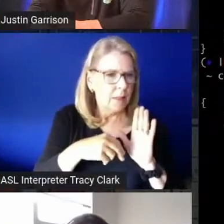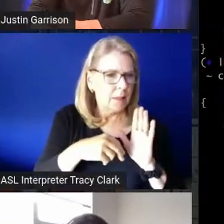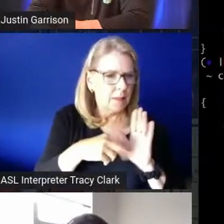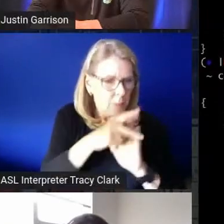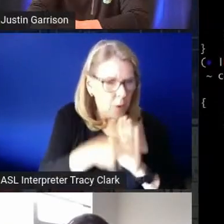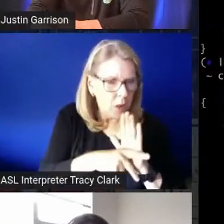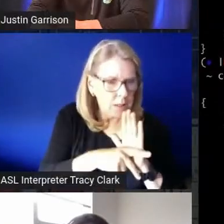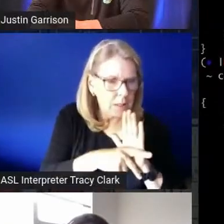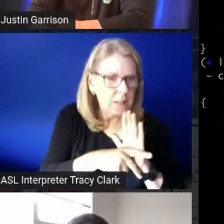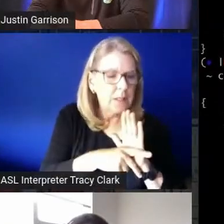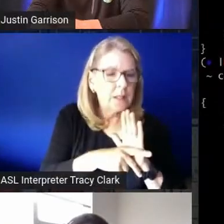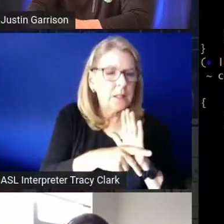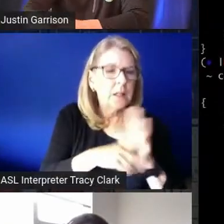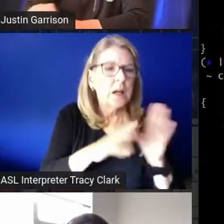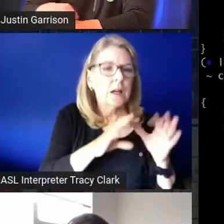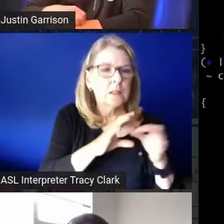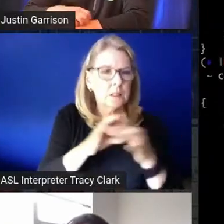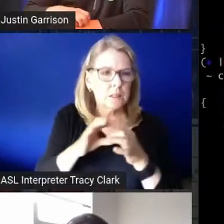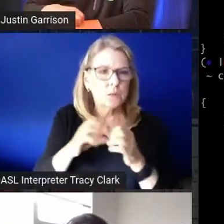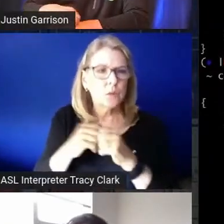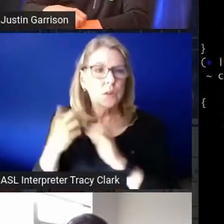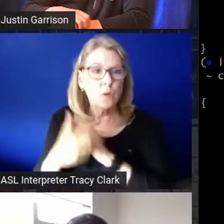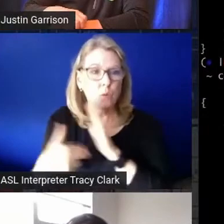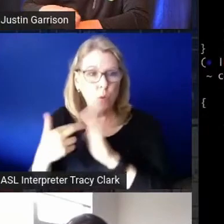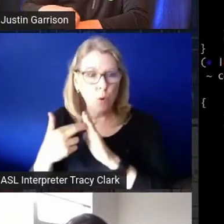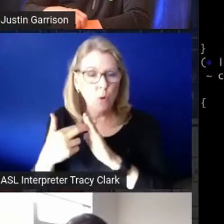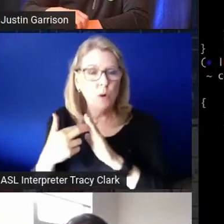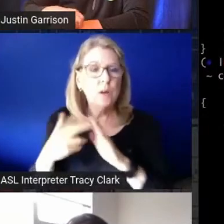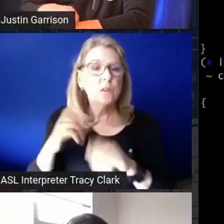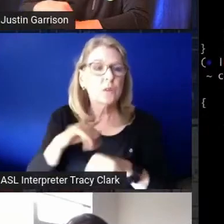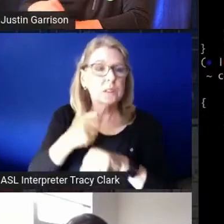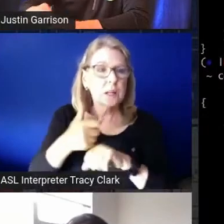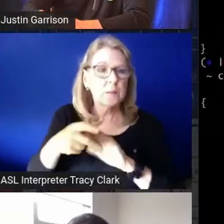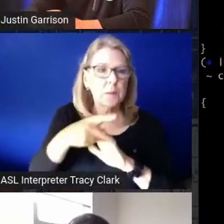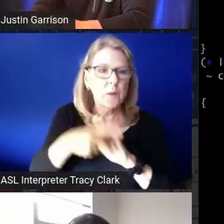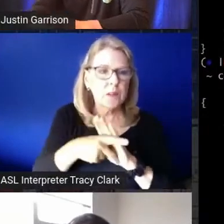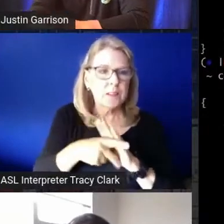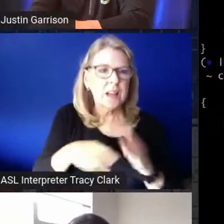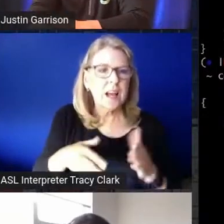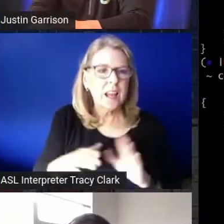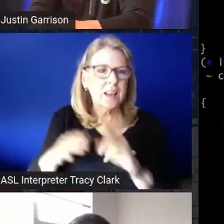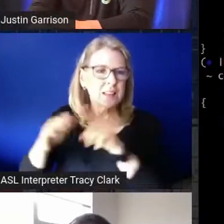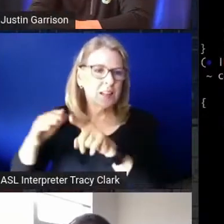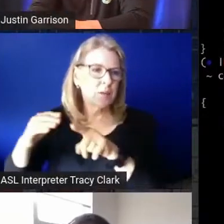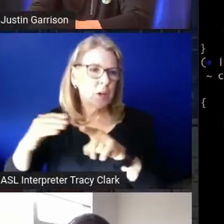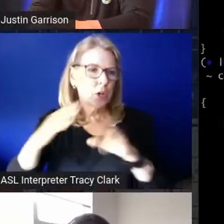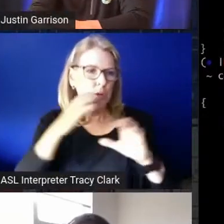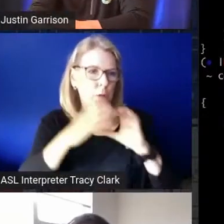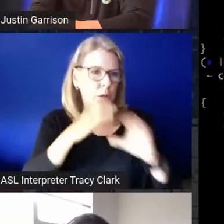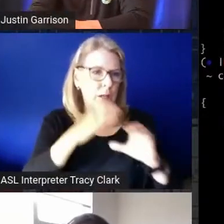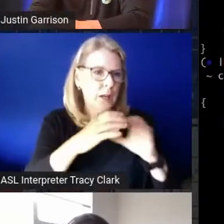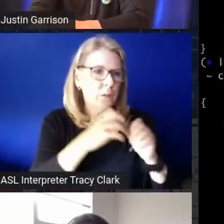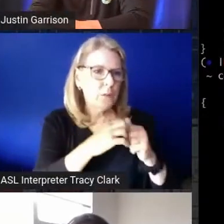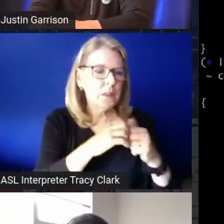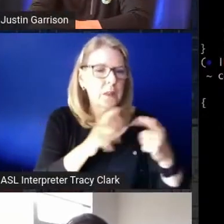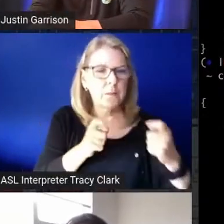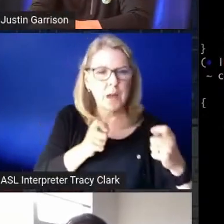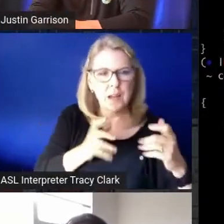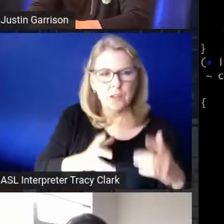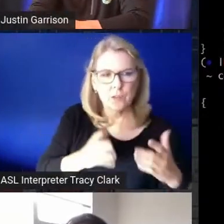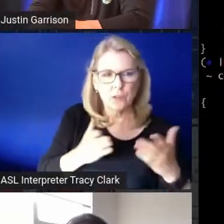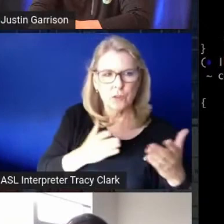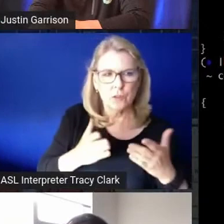with this policy enables the connector to talk back with the System Manager service, or the SSM service, which is actually the service that we use